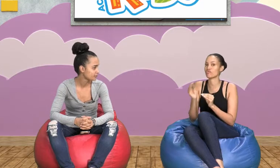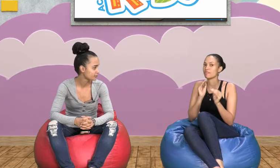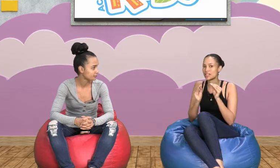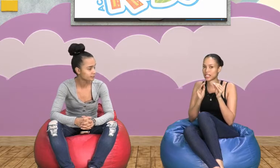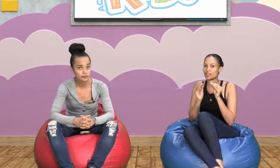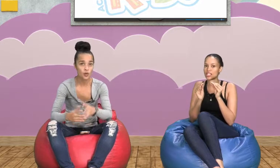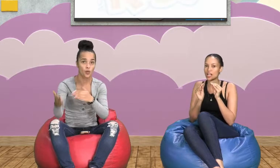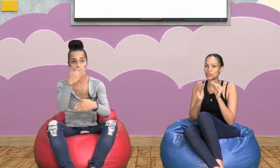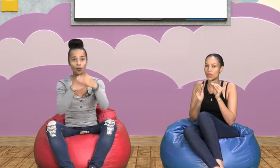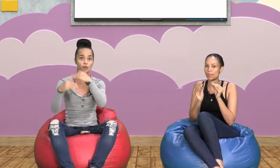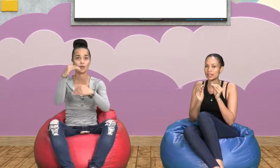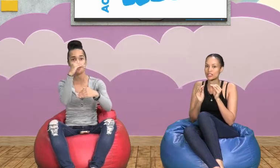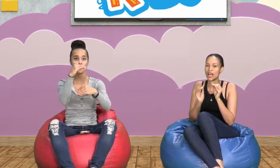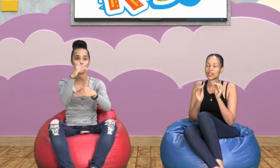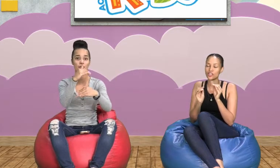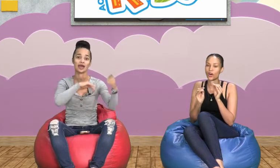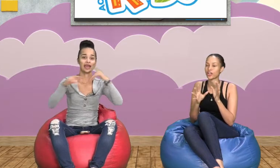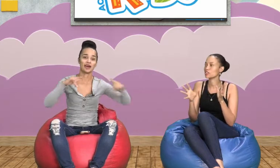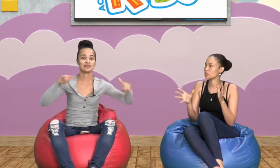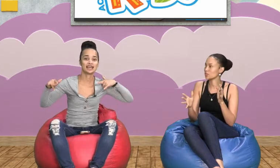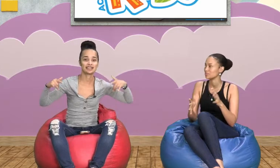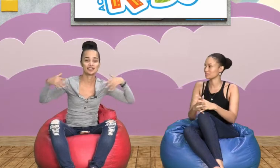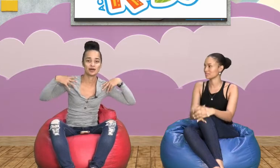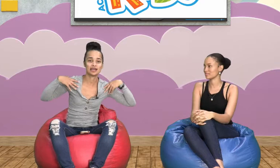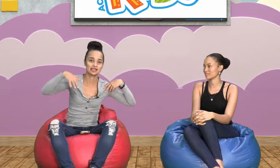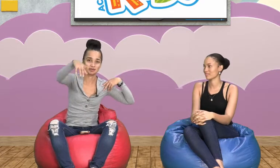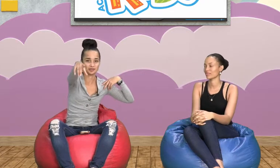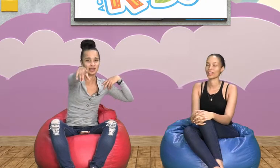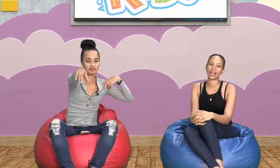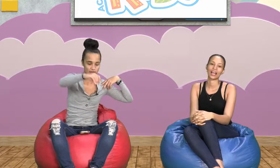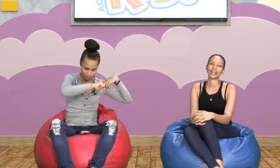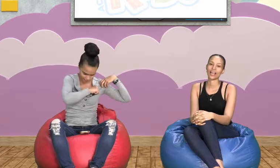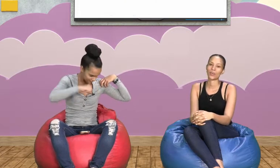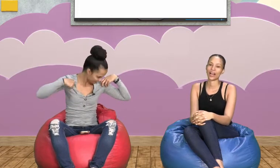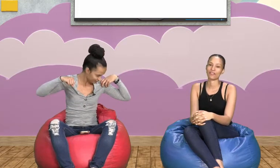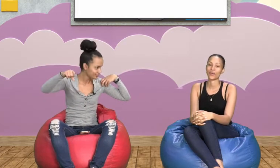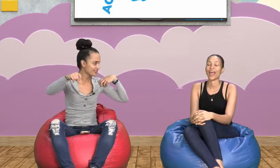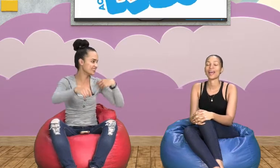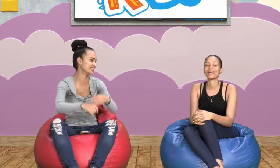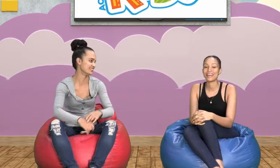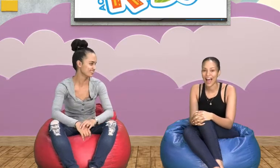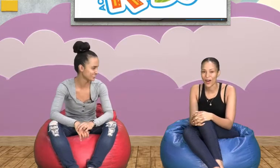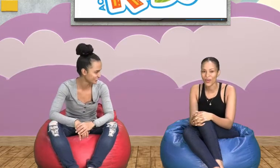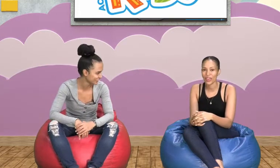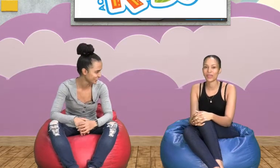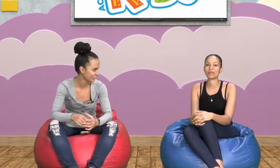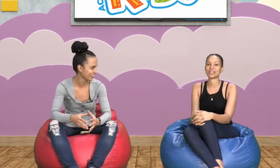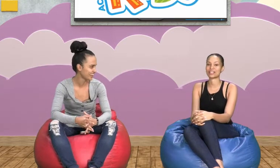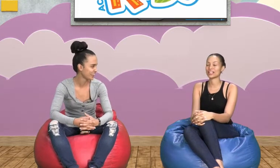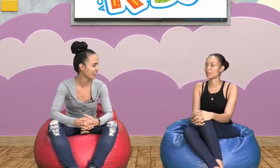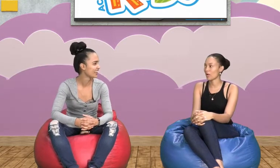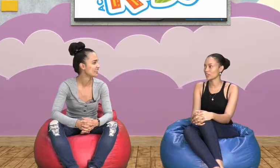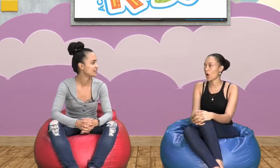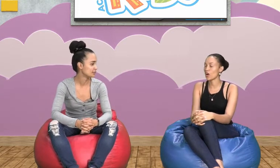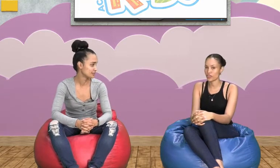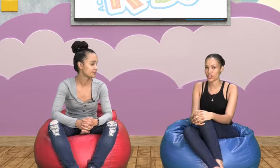we remixed Harry Styles' Watermelon song. Harry Styles, don't hate us because we love you. Yeah, we love you. And now, the most